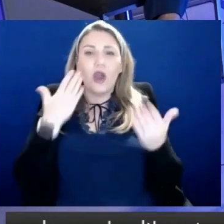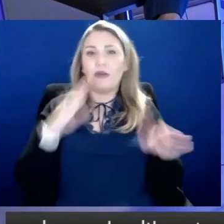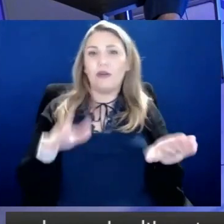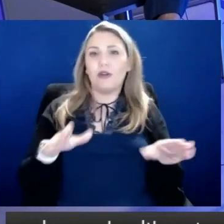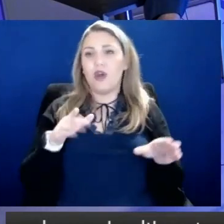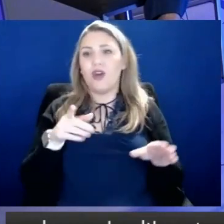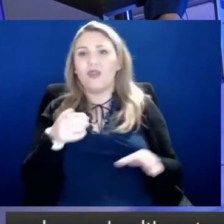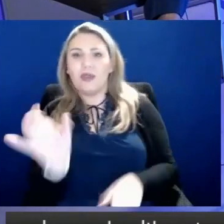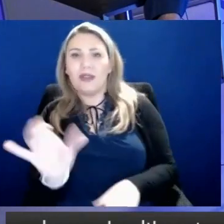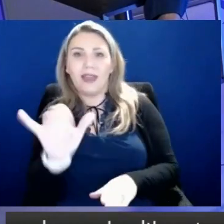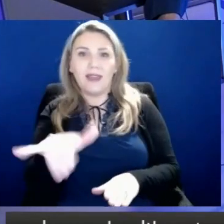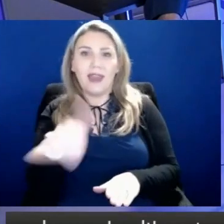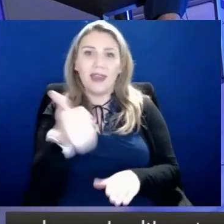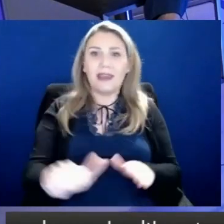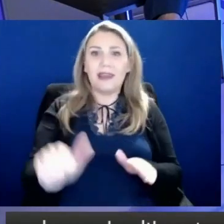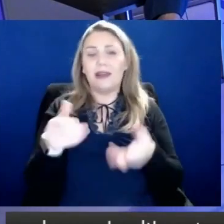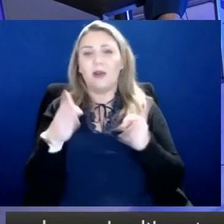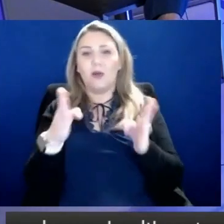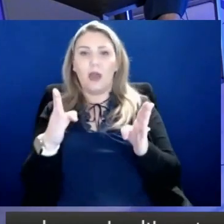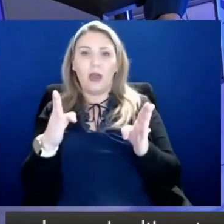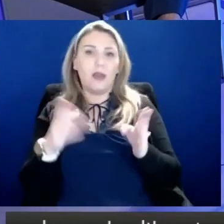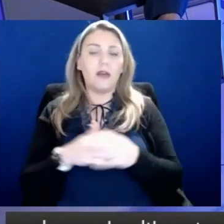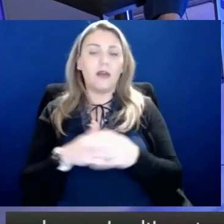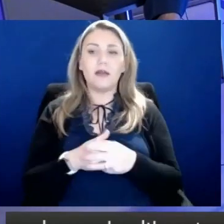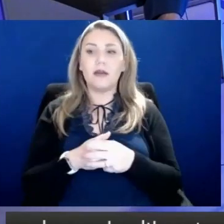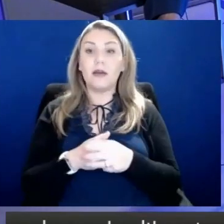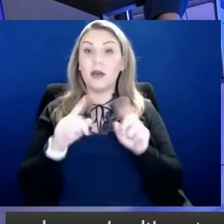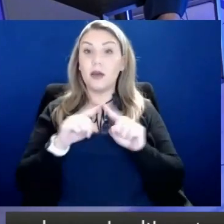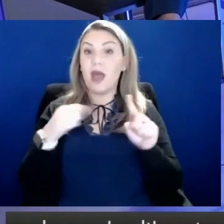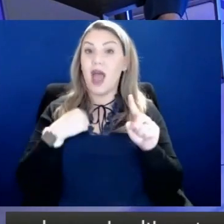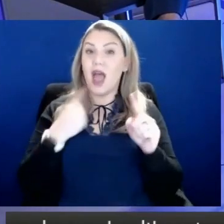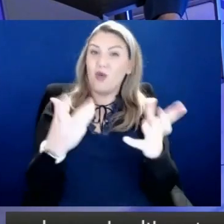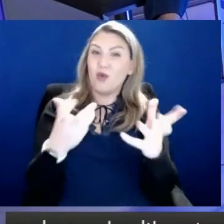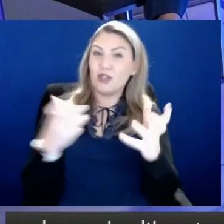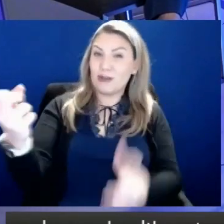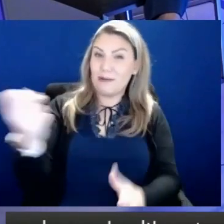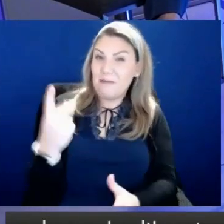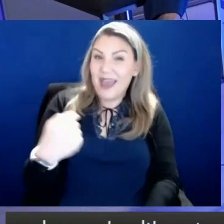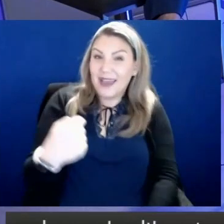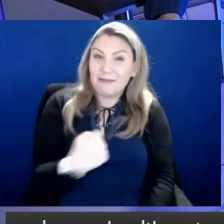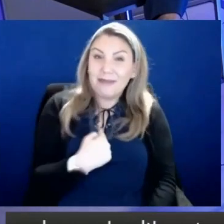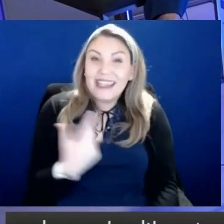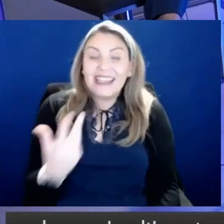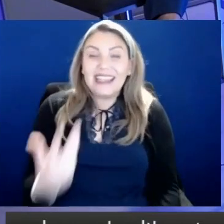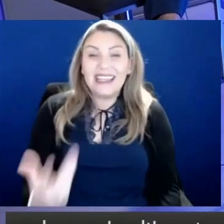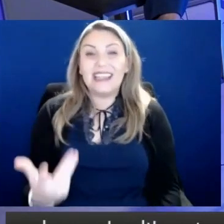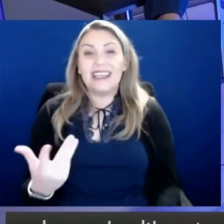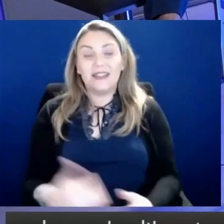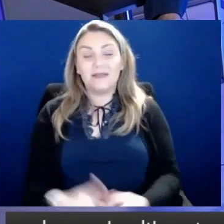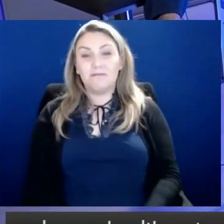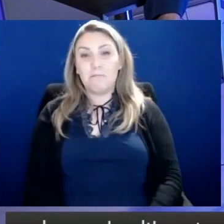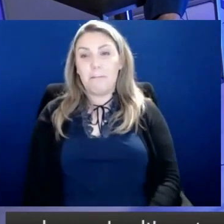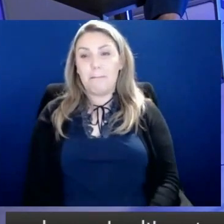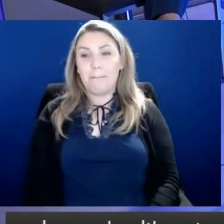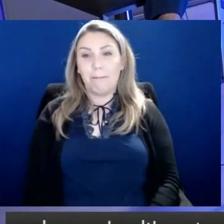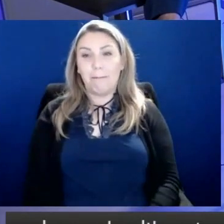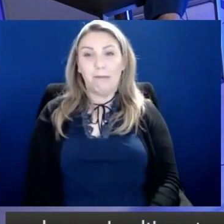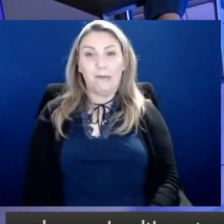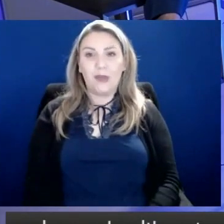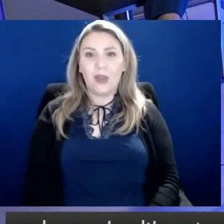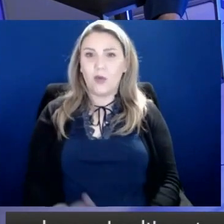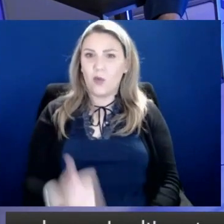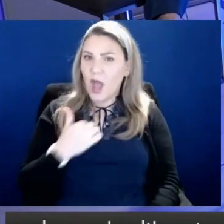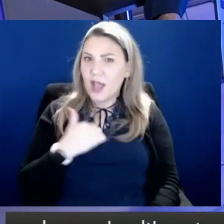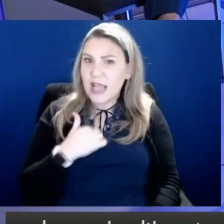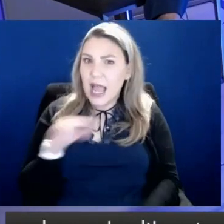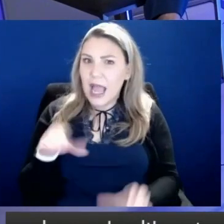anyway. And I said, just, but I was like, I want you to come back to me. I want you to come back and, And was I acting weird?